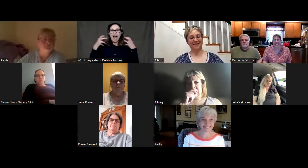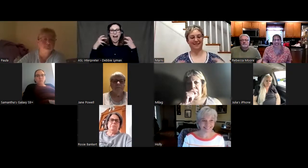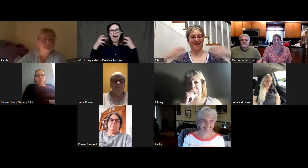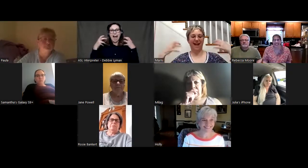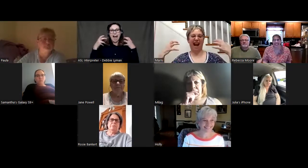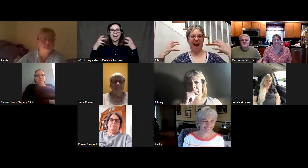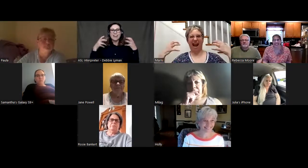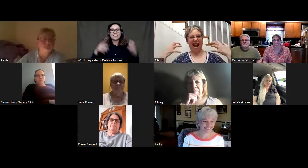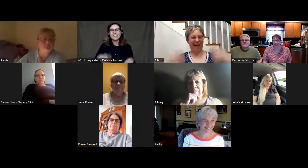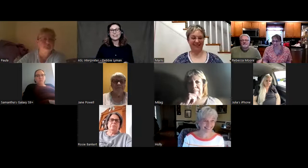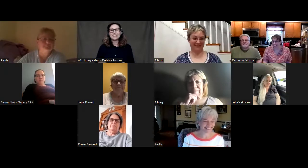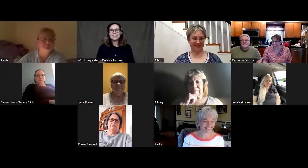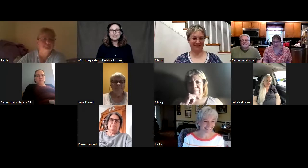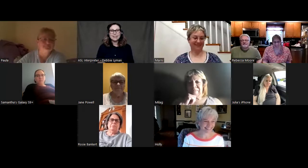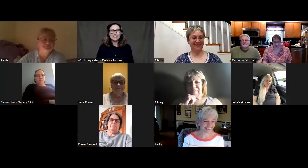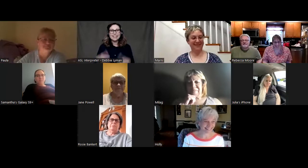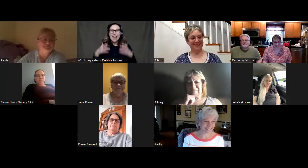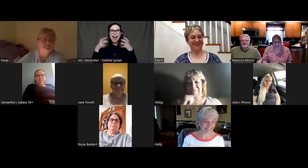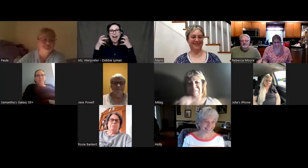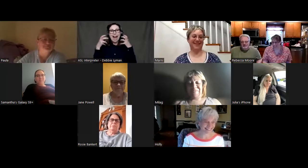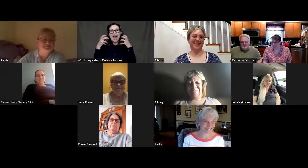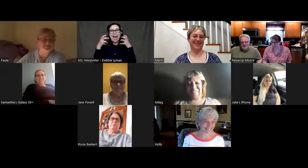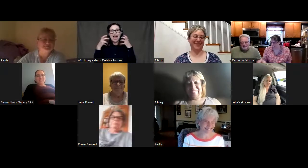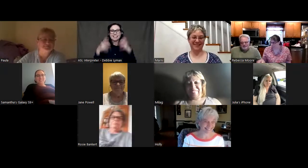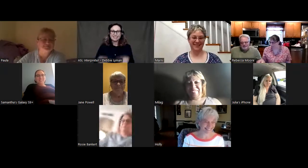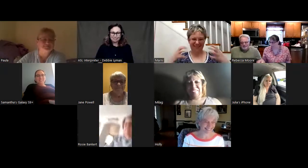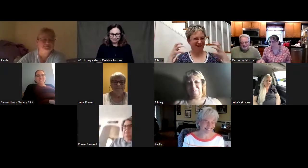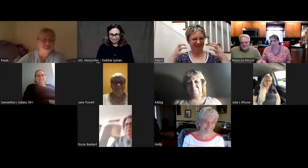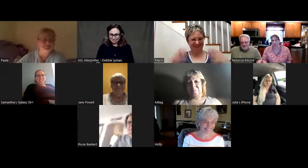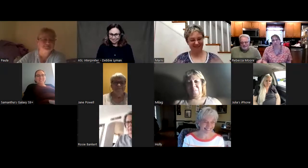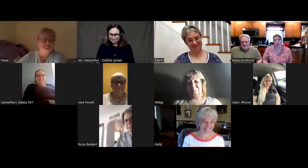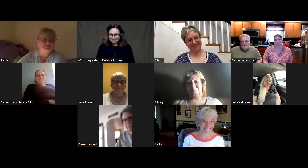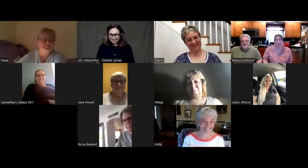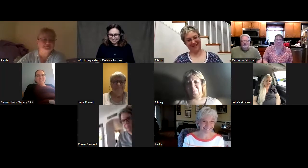Good. Very good, Marnie.